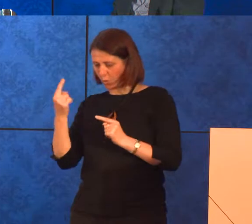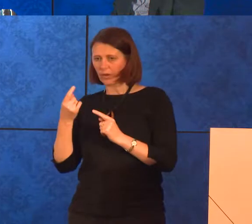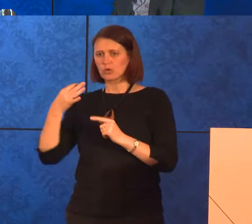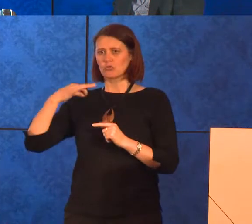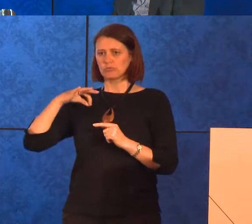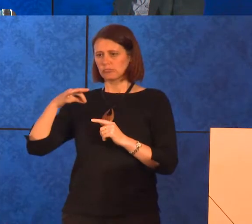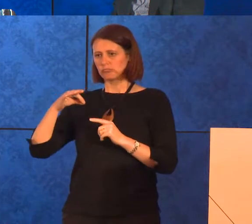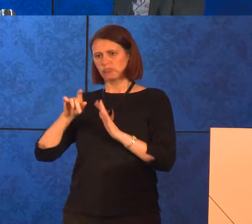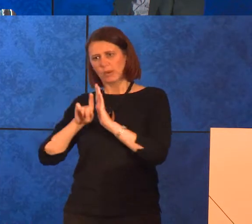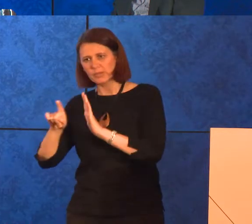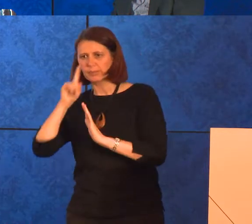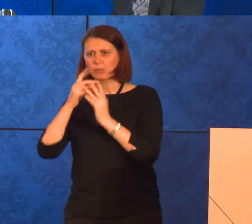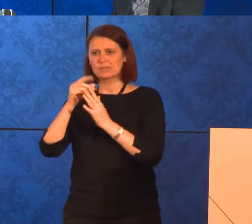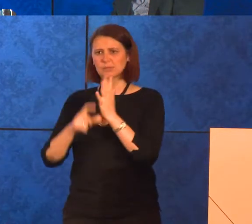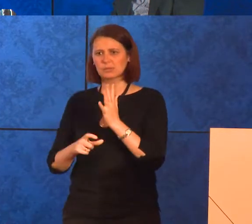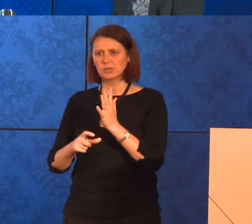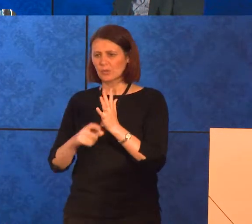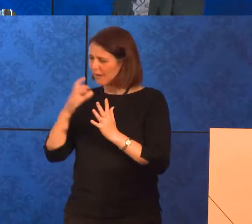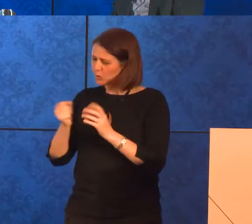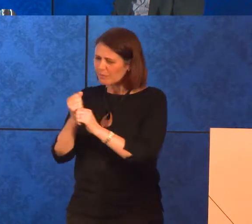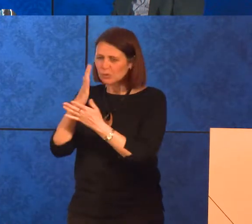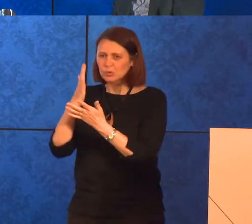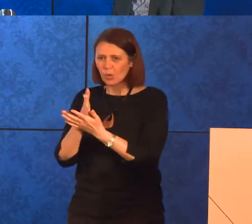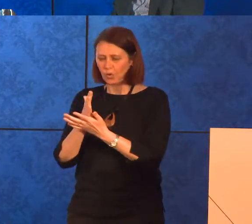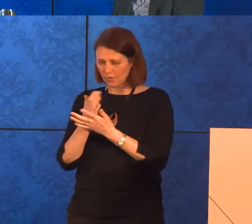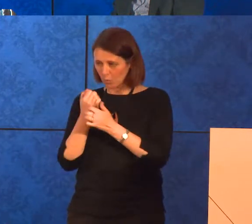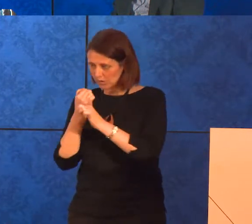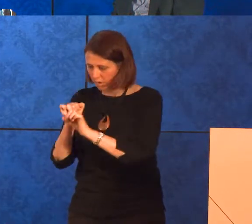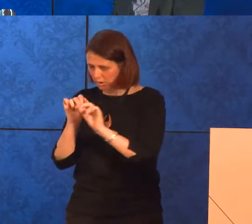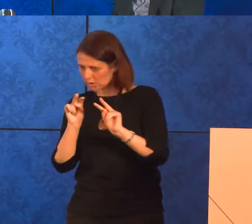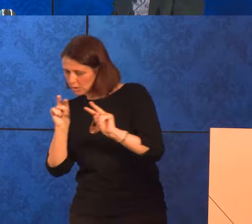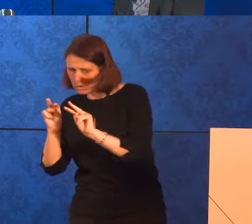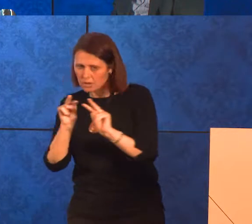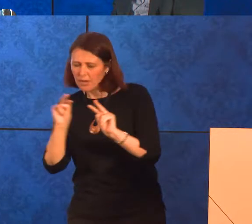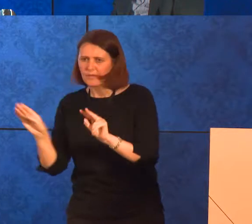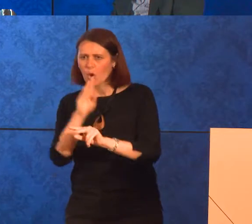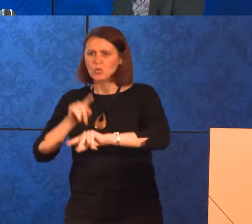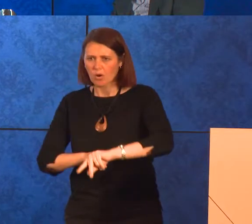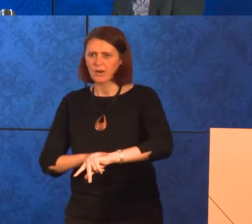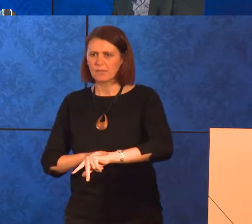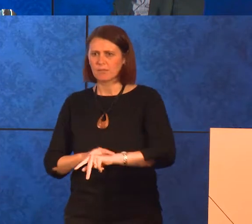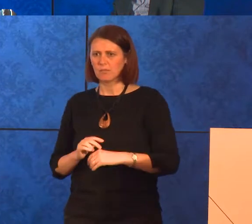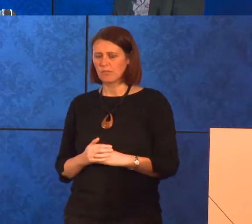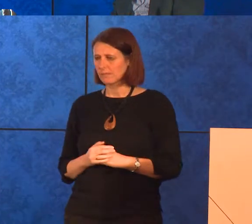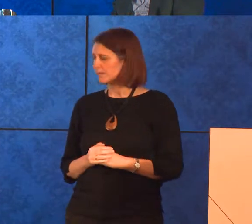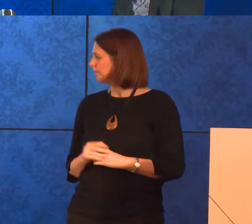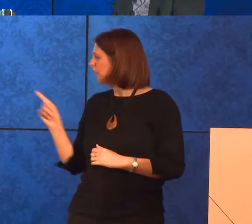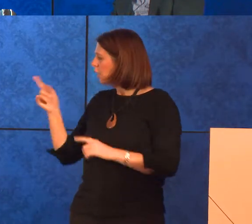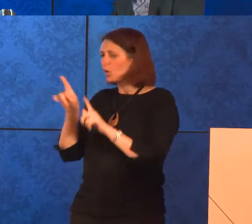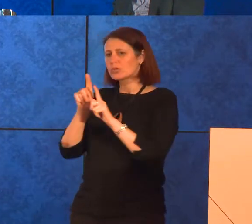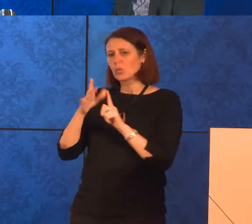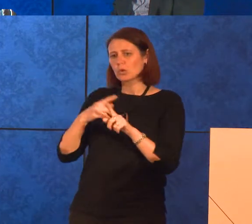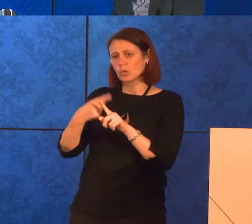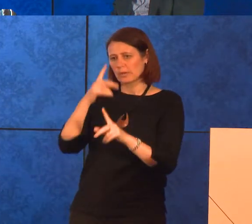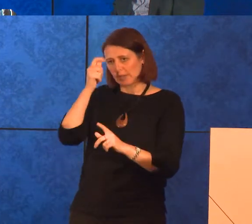people with disability, and so we have to be making sure that we're guarding against that the whole time. I want to quickly acknowledge